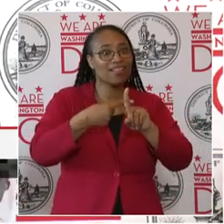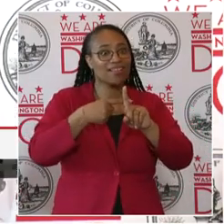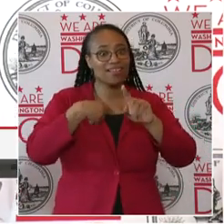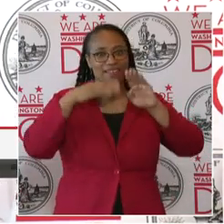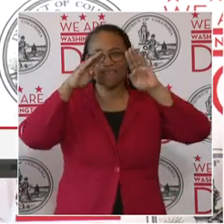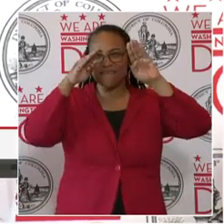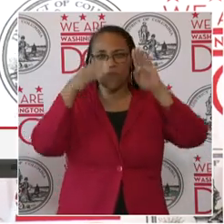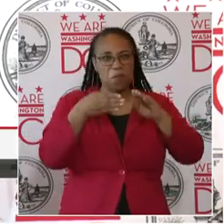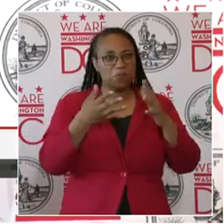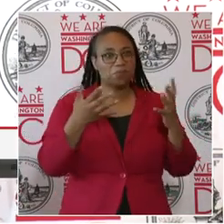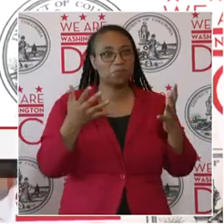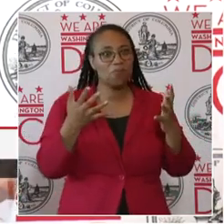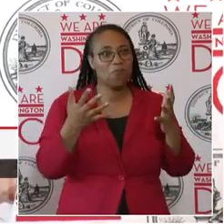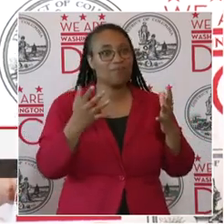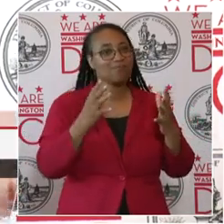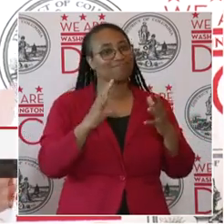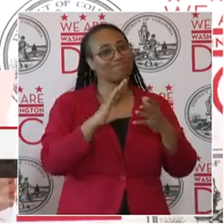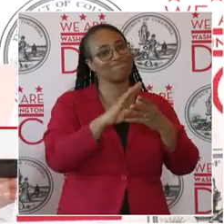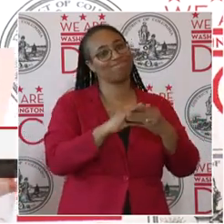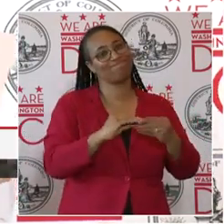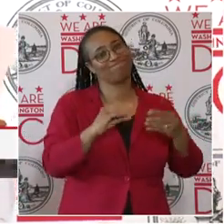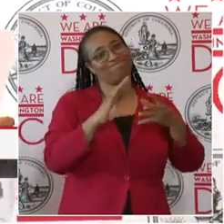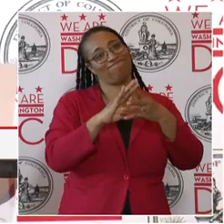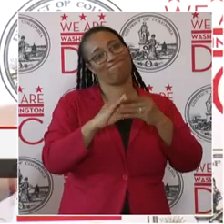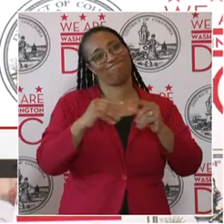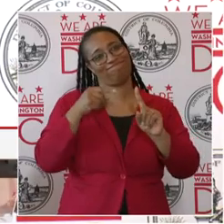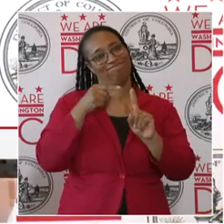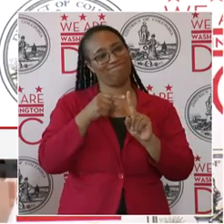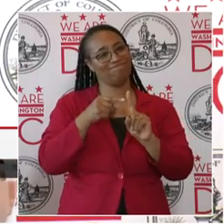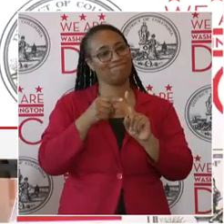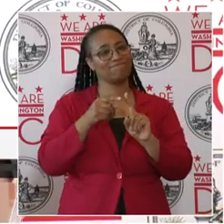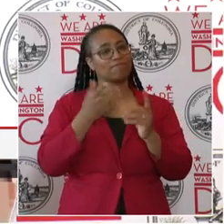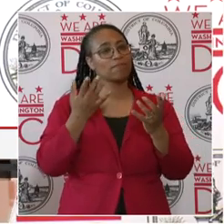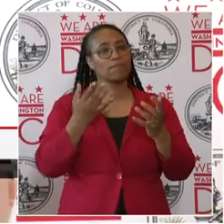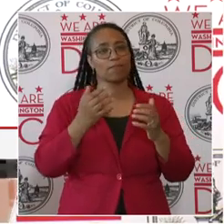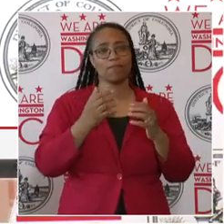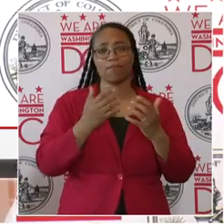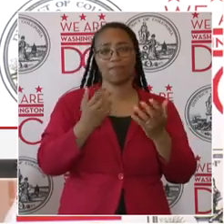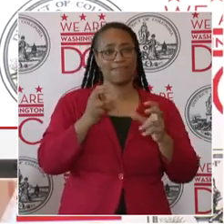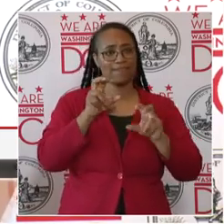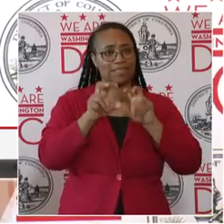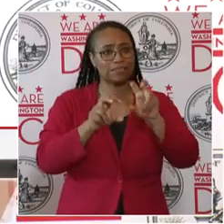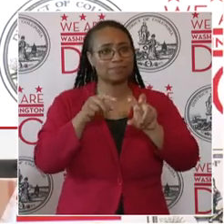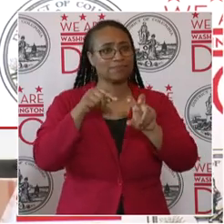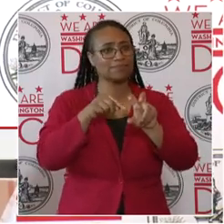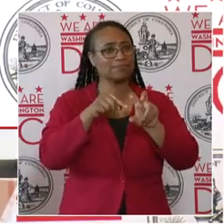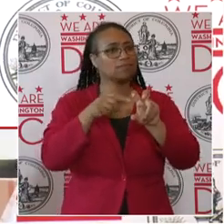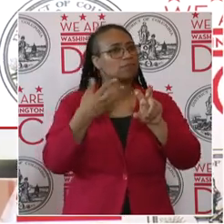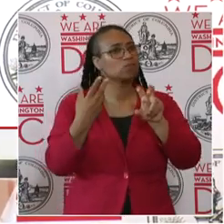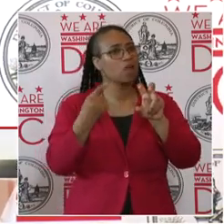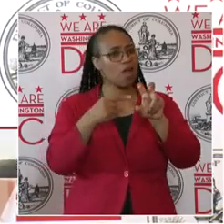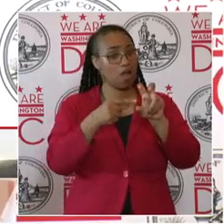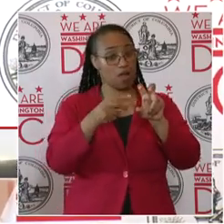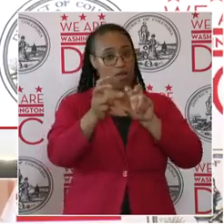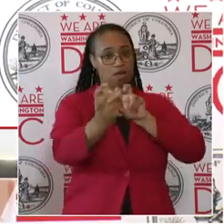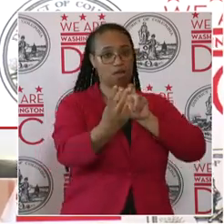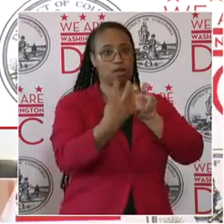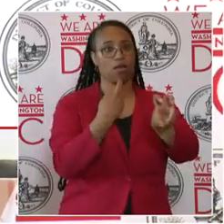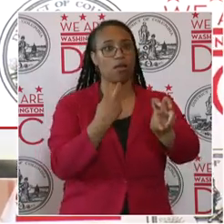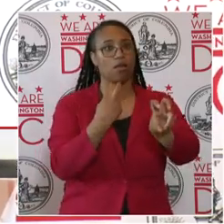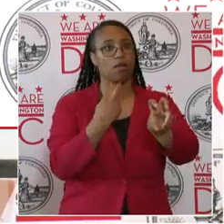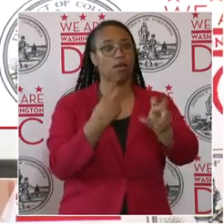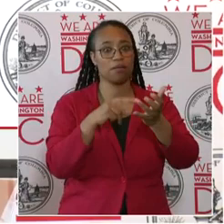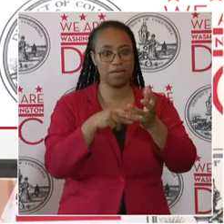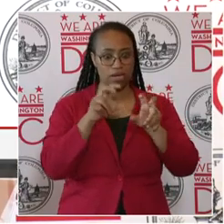quickly my remarks on how we are investing in the comeback of our great city. And we